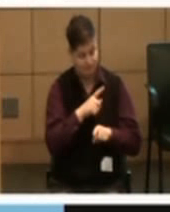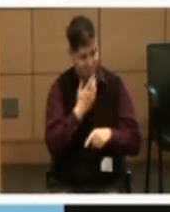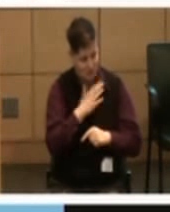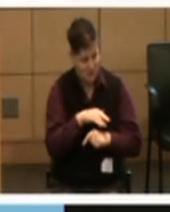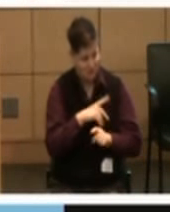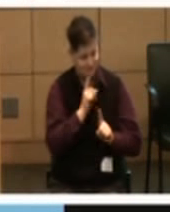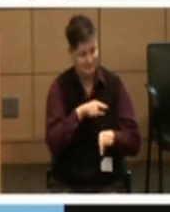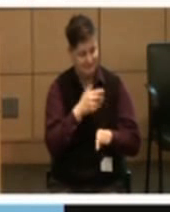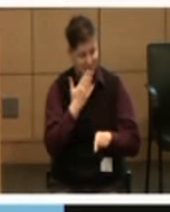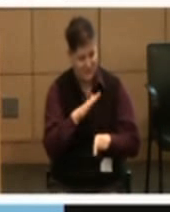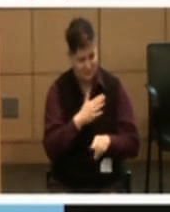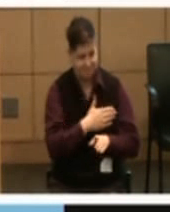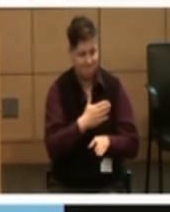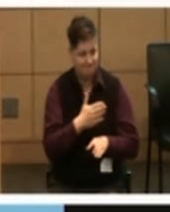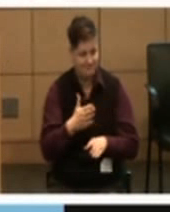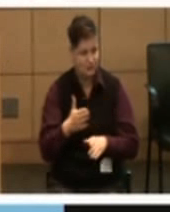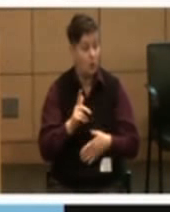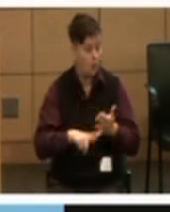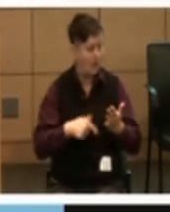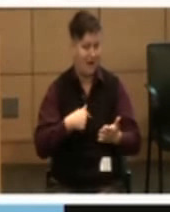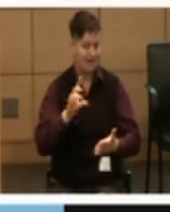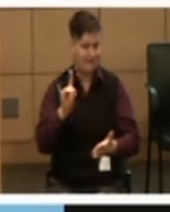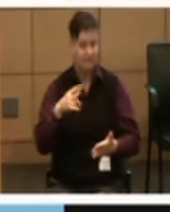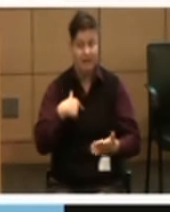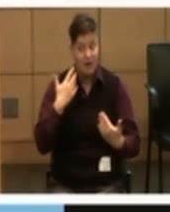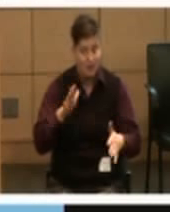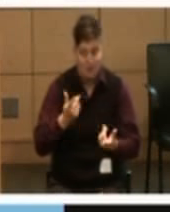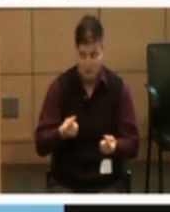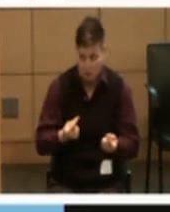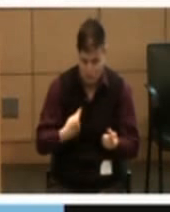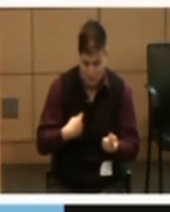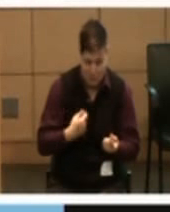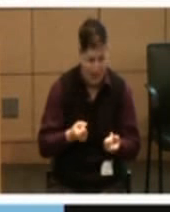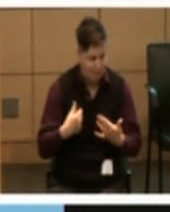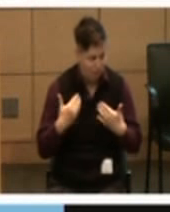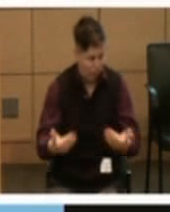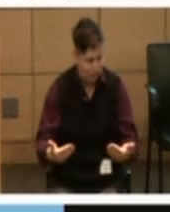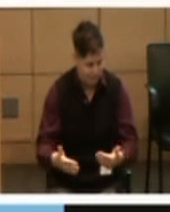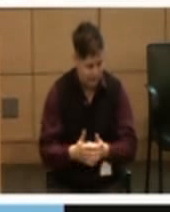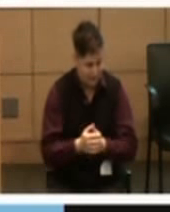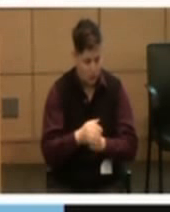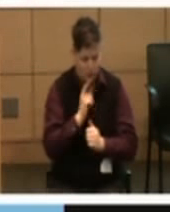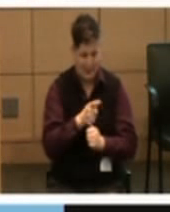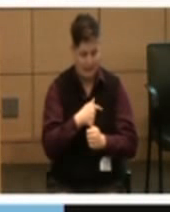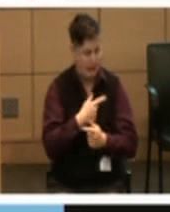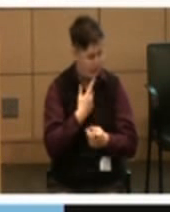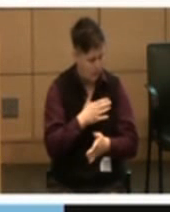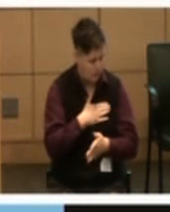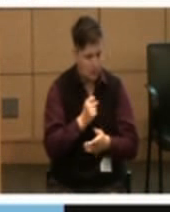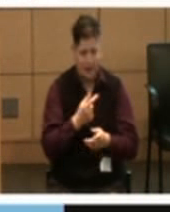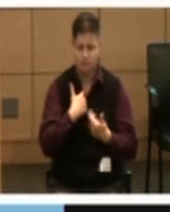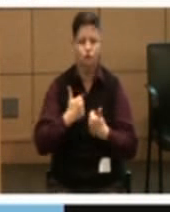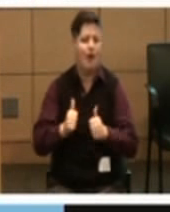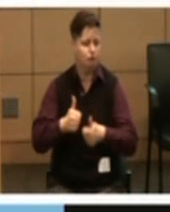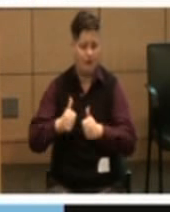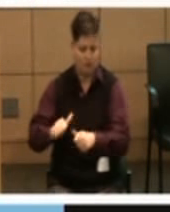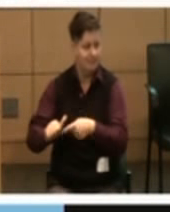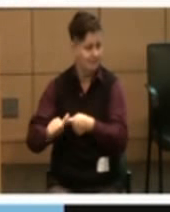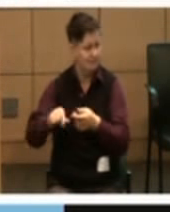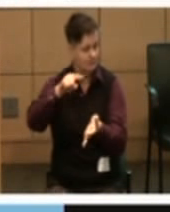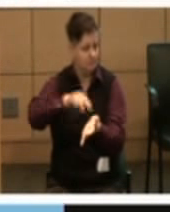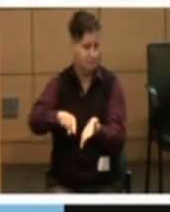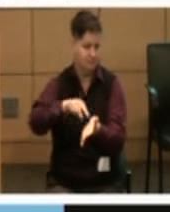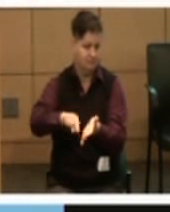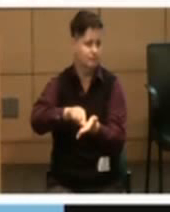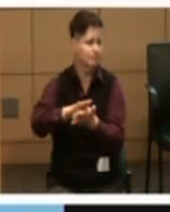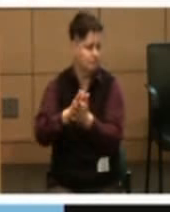this is kind of what I did. I don't know what to do here. And this is what really drove me to this area of research. So hopefully we'll